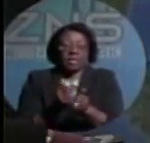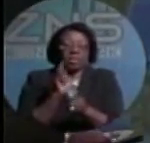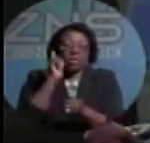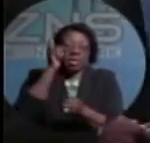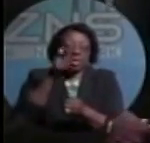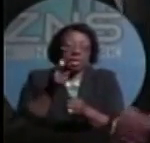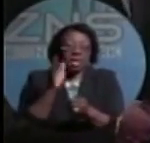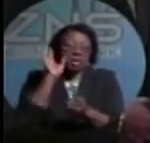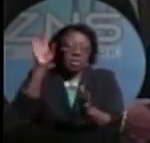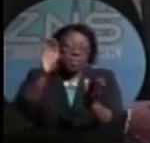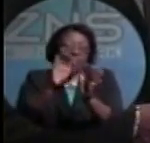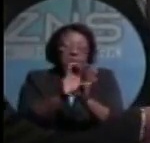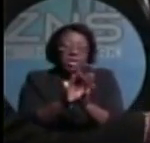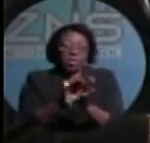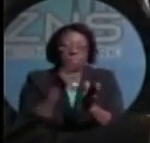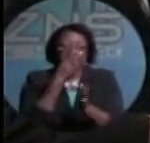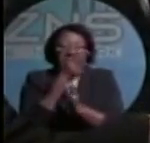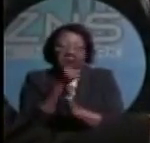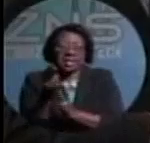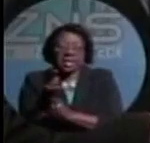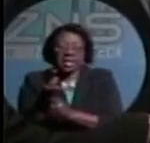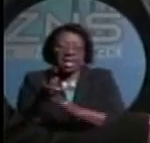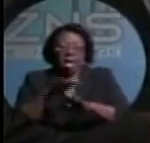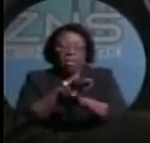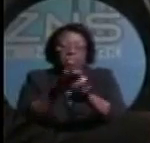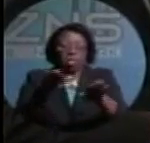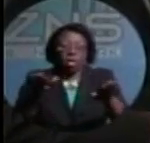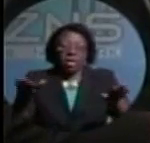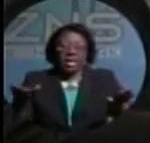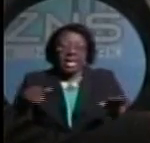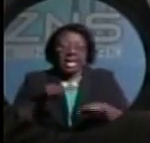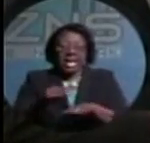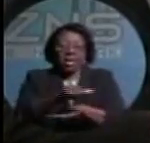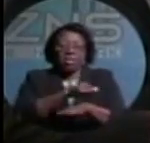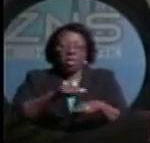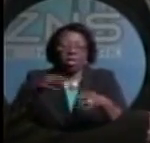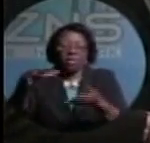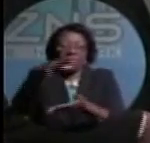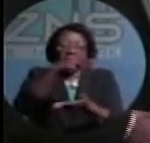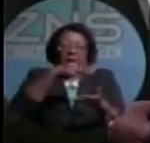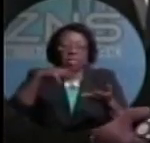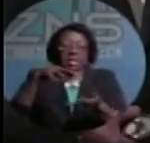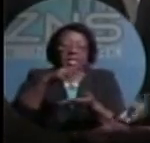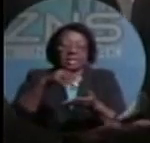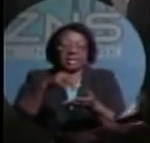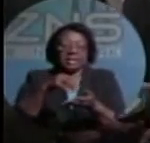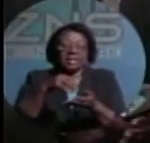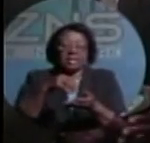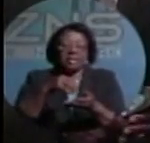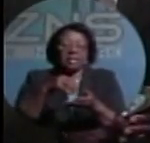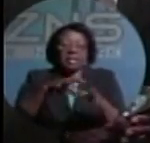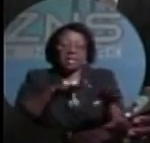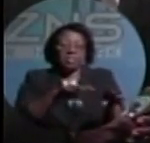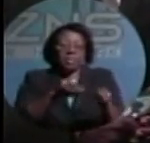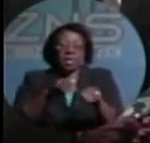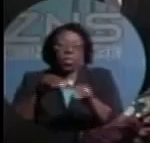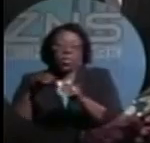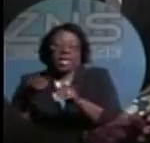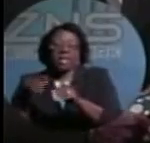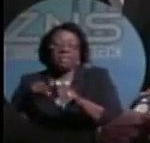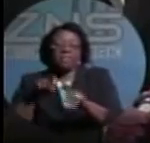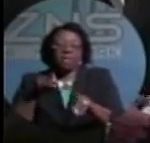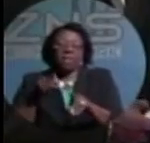our satellite picture, you can see that broad area of cloudiness associated with Sandy is now just pulling away off the northern